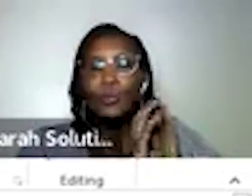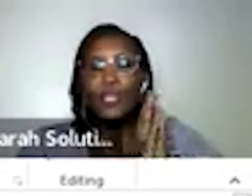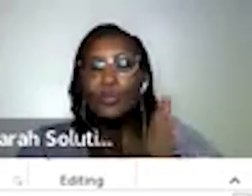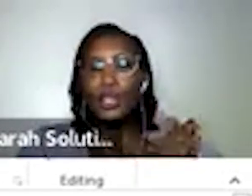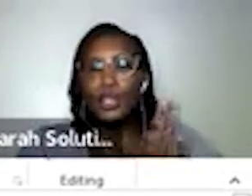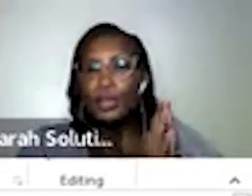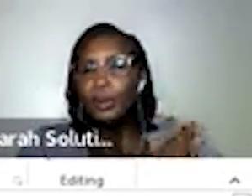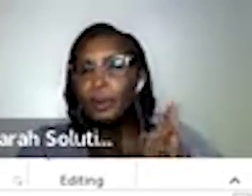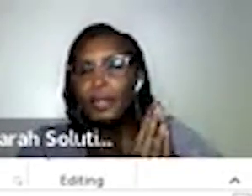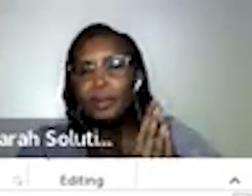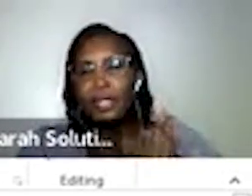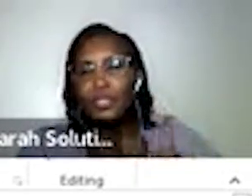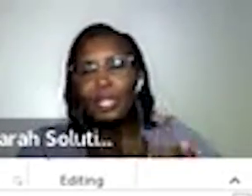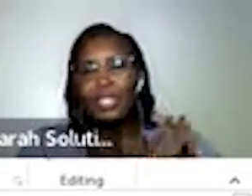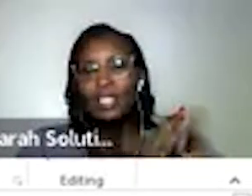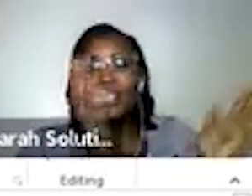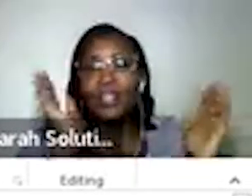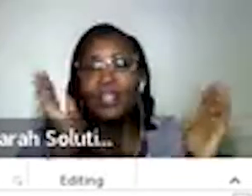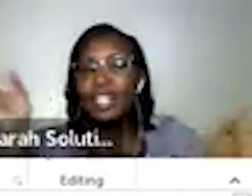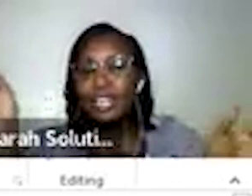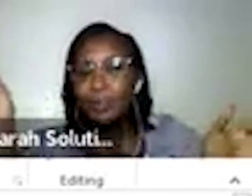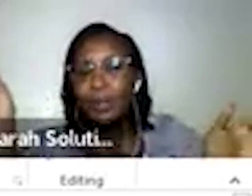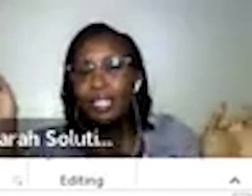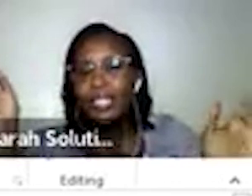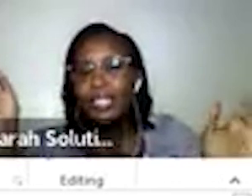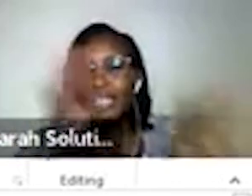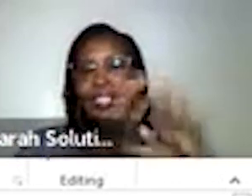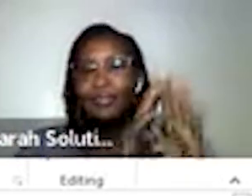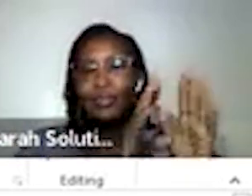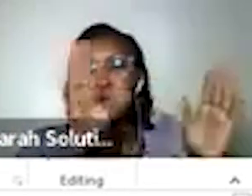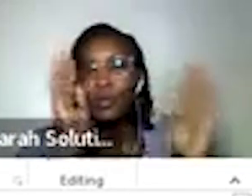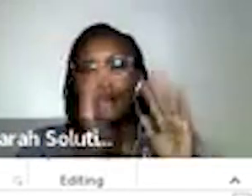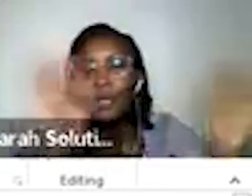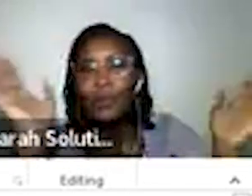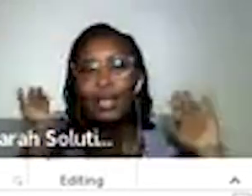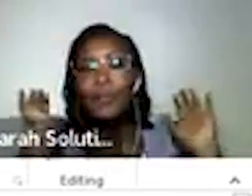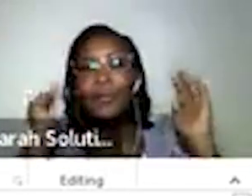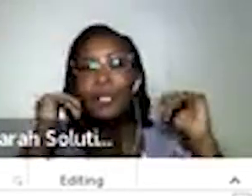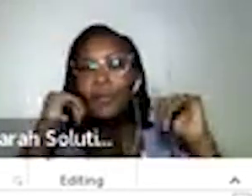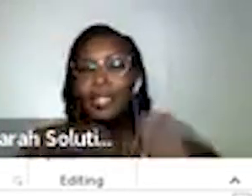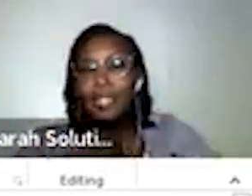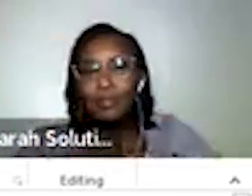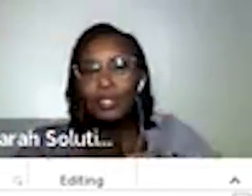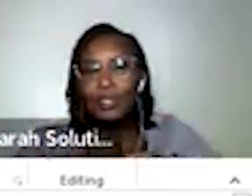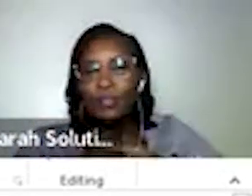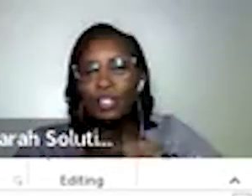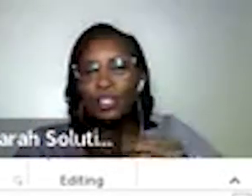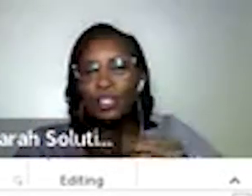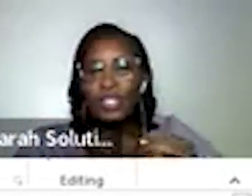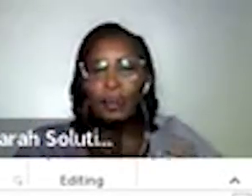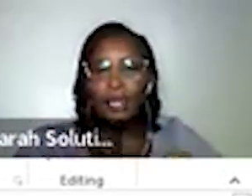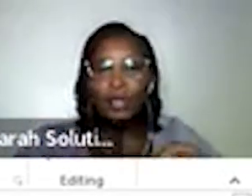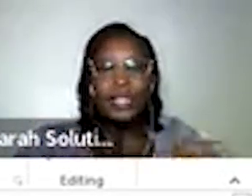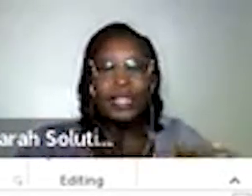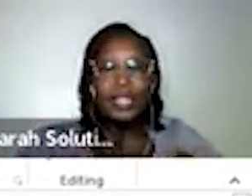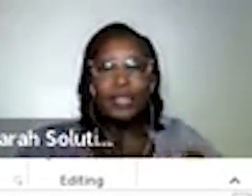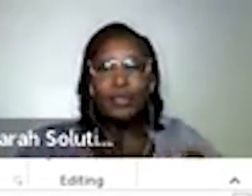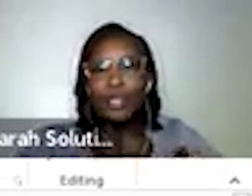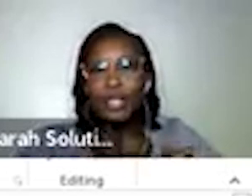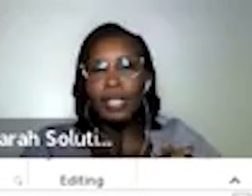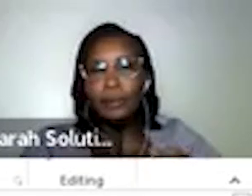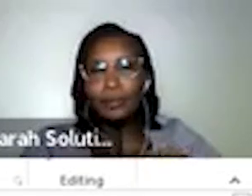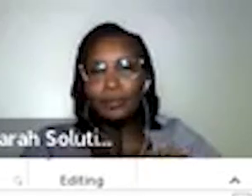development. So if you're in Nairobi, please make sure that, or not in Nairobi only, just if you're anywhere, please come for this conversation. It's happening